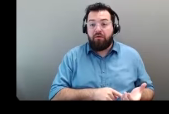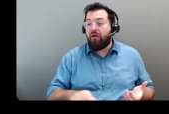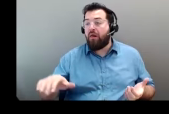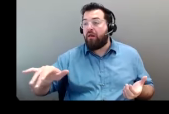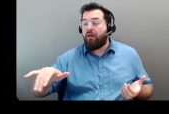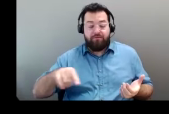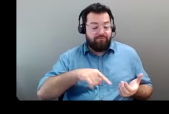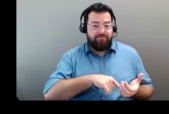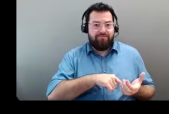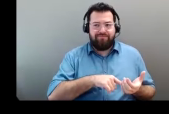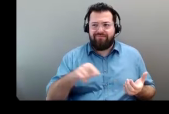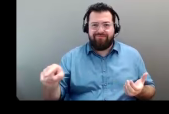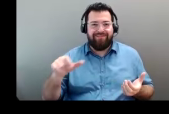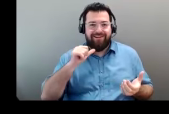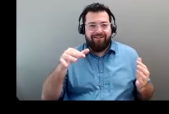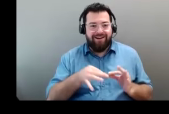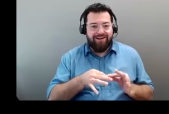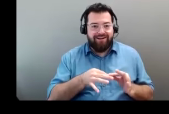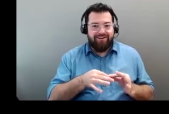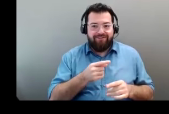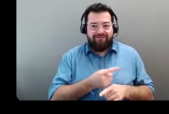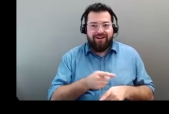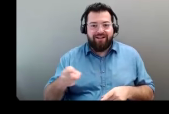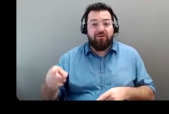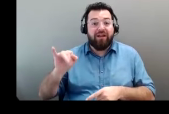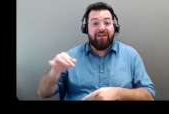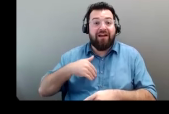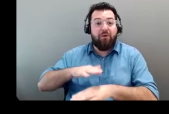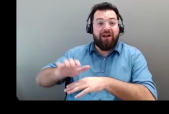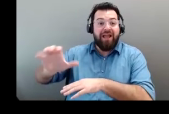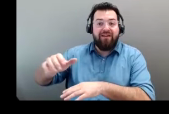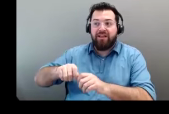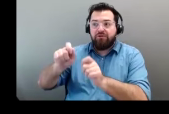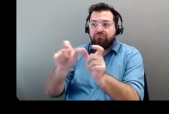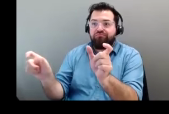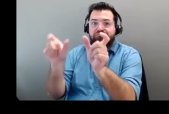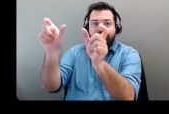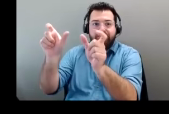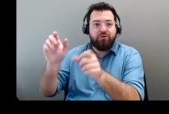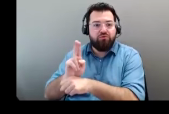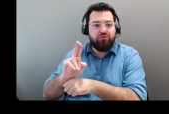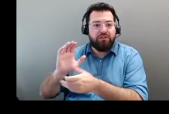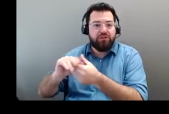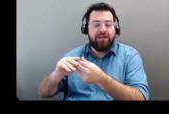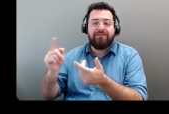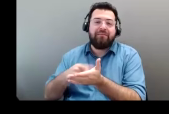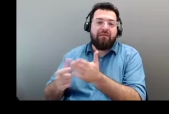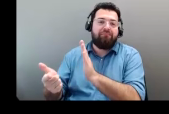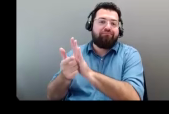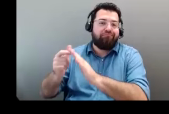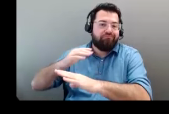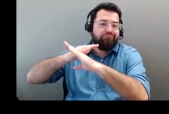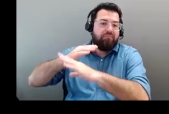my phone search results, for instance, right? How do we solve those issues? And then